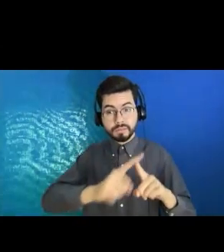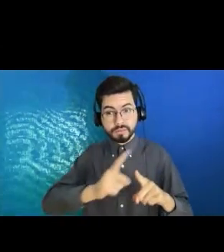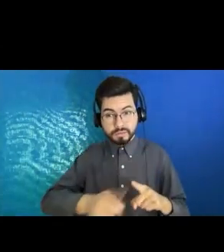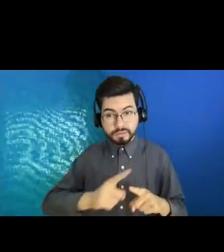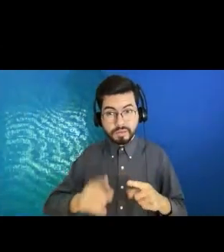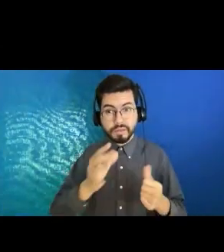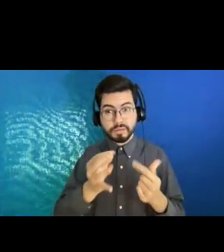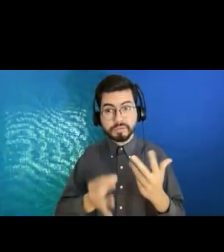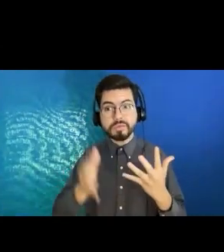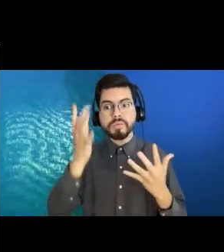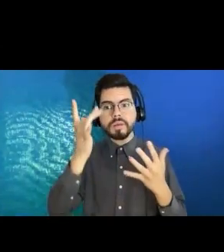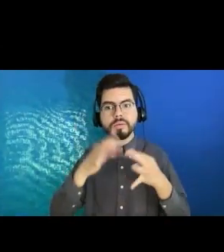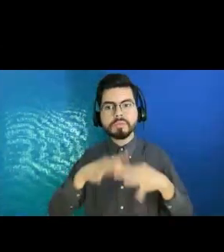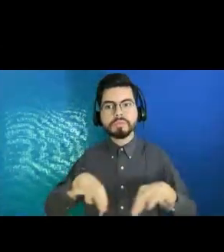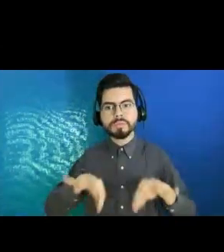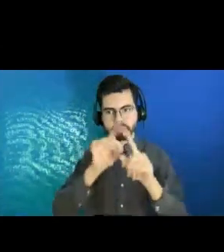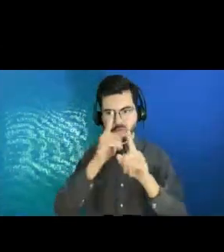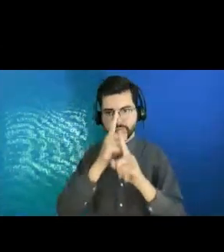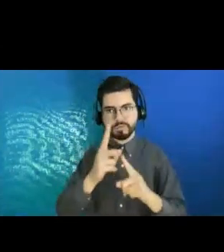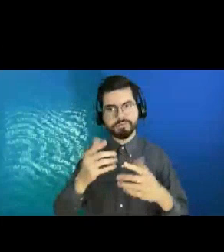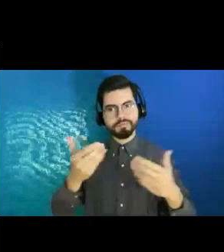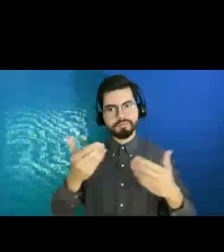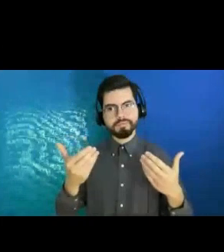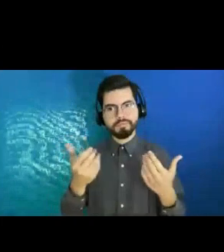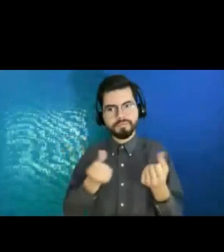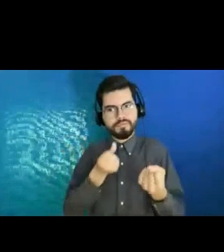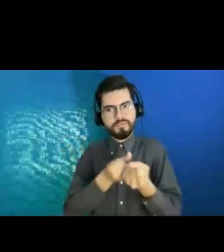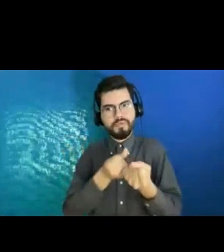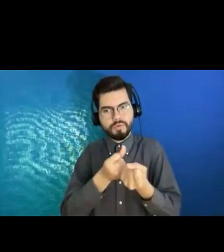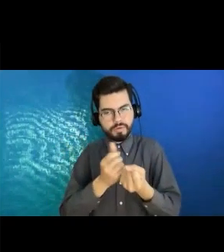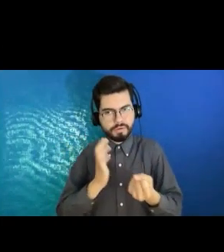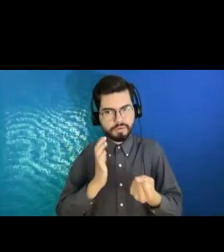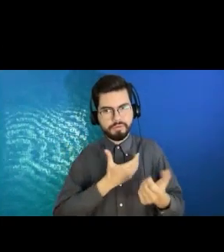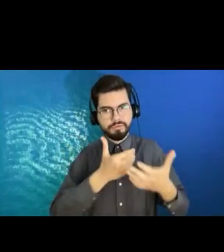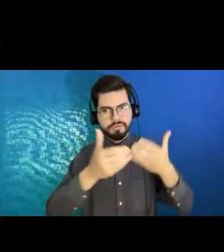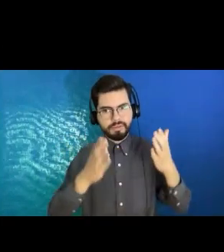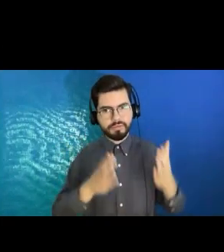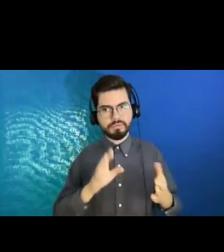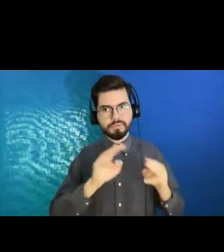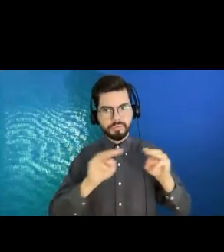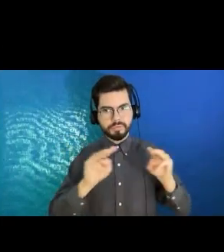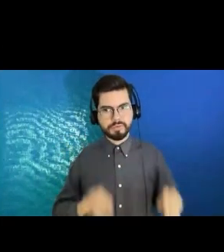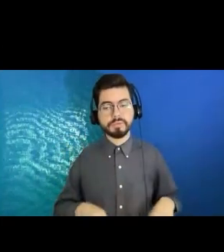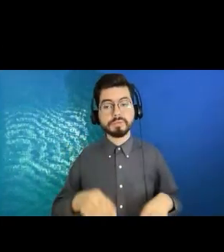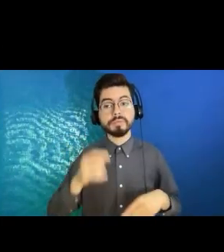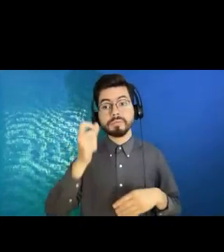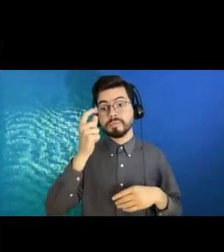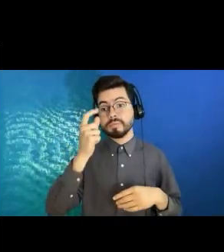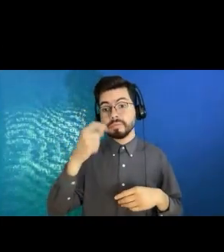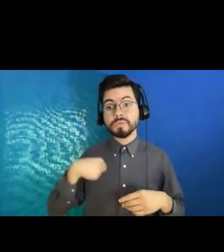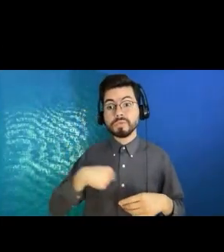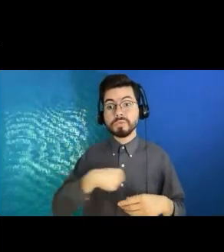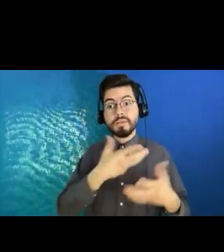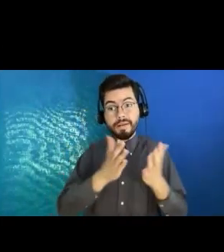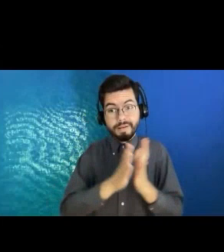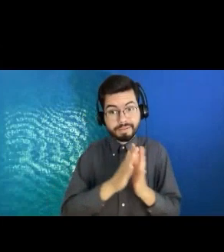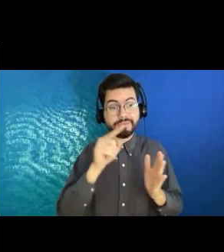to be a good neighbor. On the flip, in all of the alternatives, we ask our